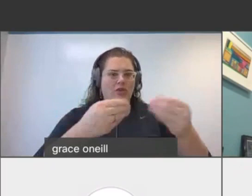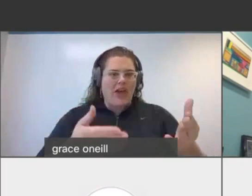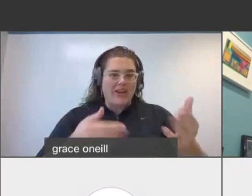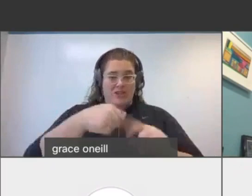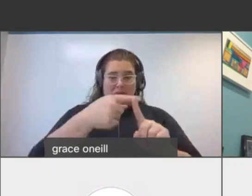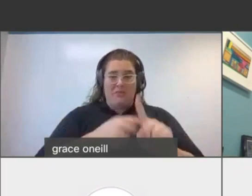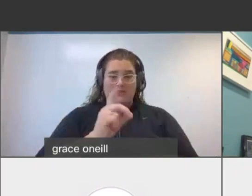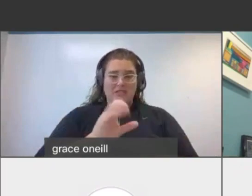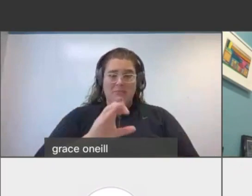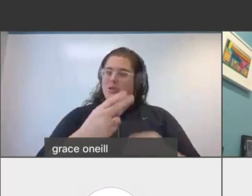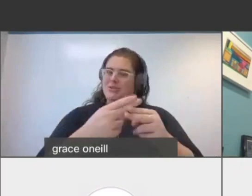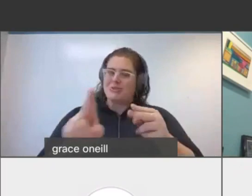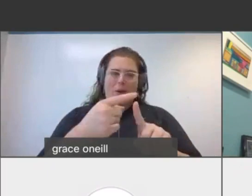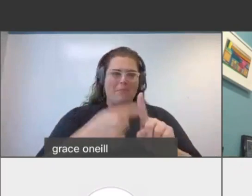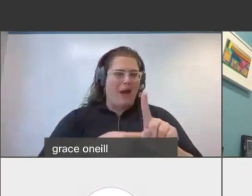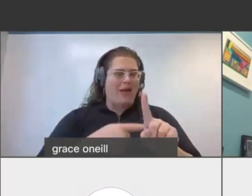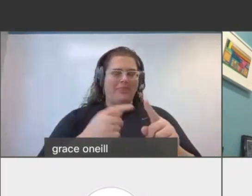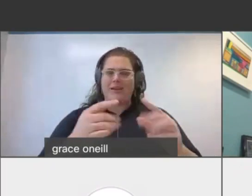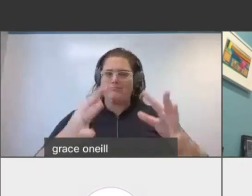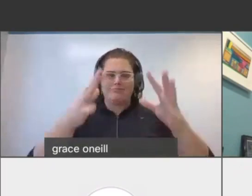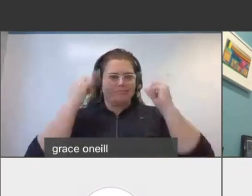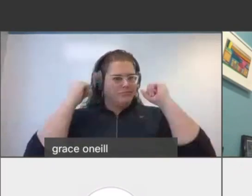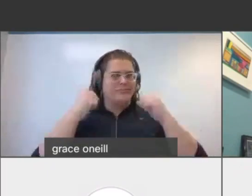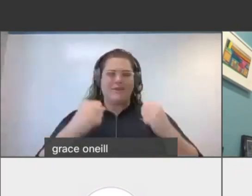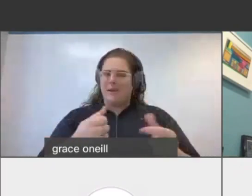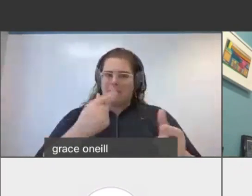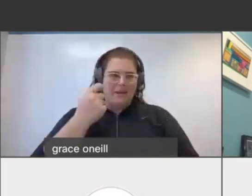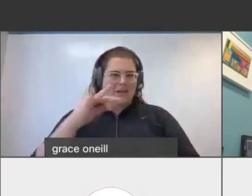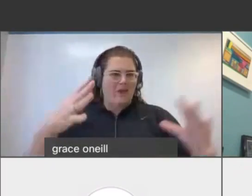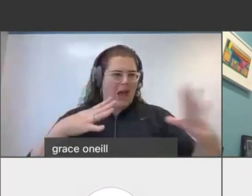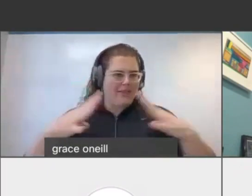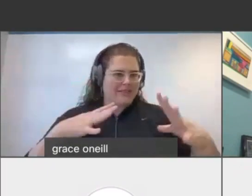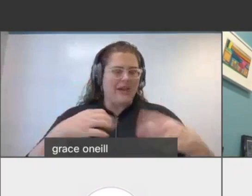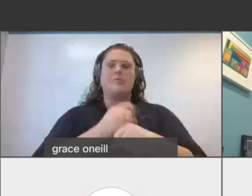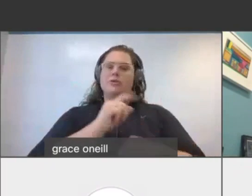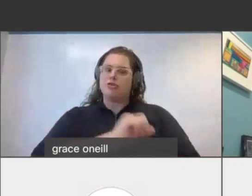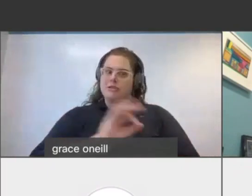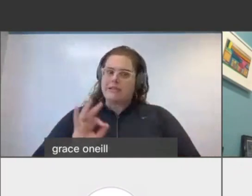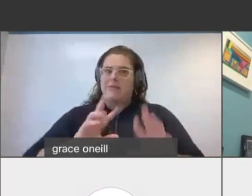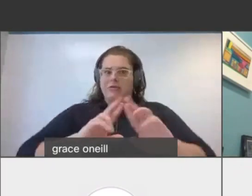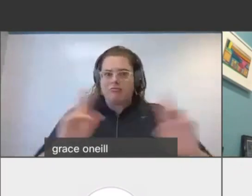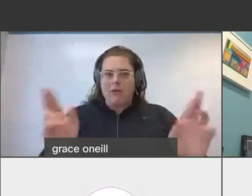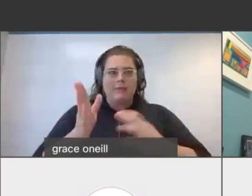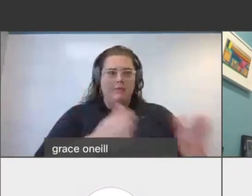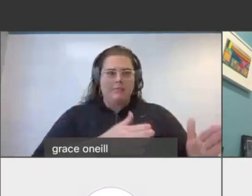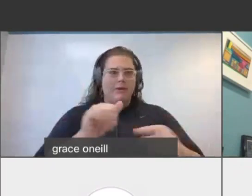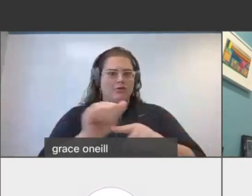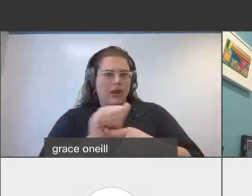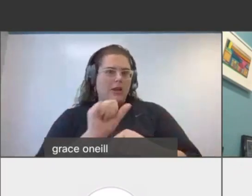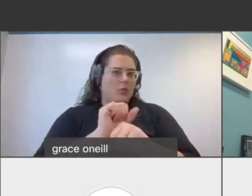to the holiday. We want to ensure that staff are trained and prepared to work in the new system.